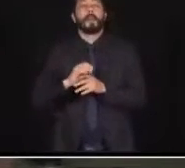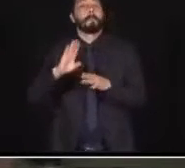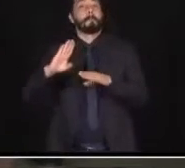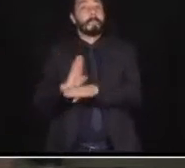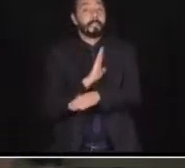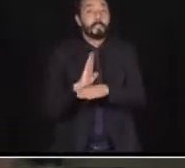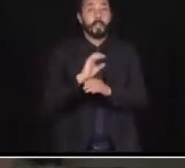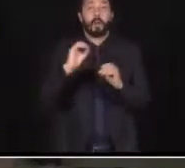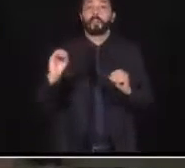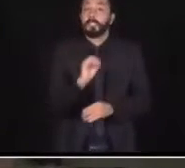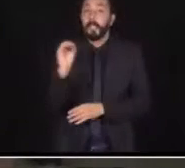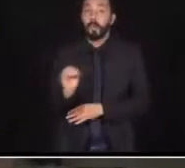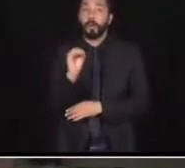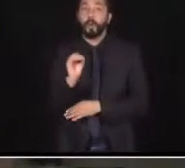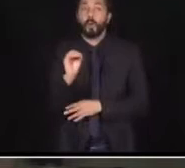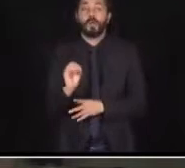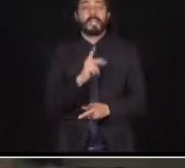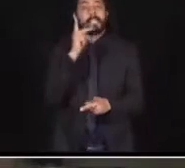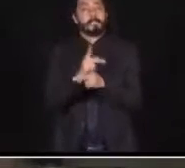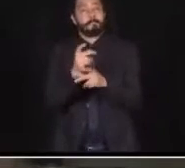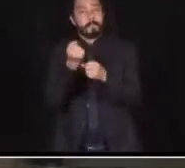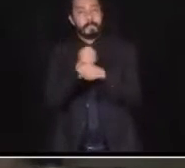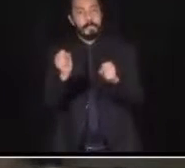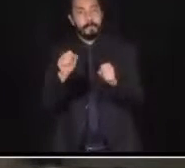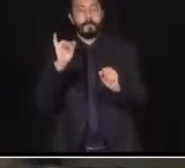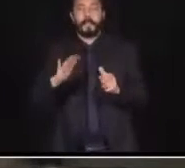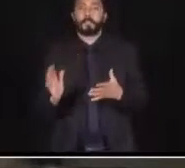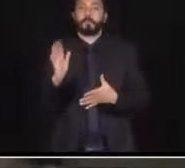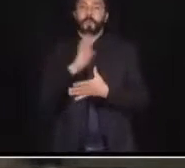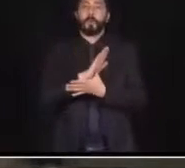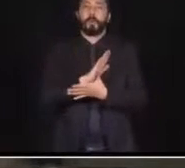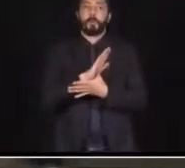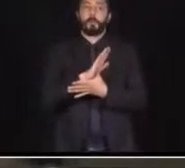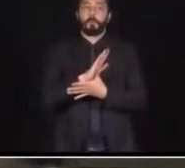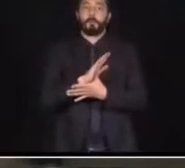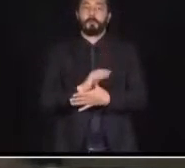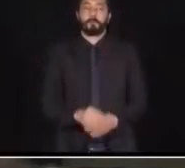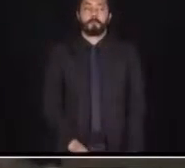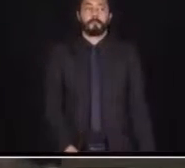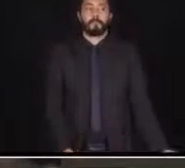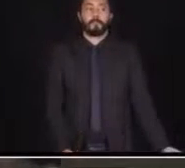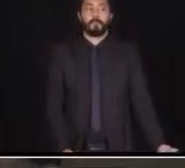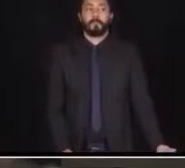are kept safe, because that's our number one priority. Follow-up?